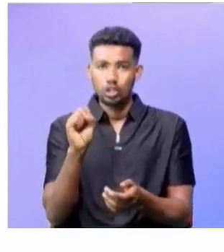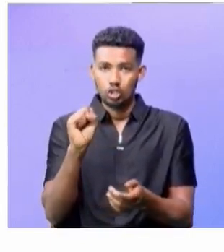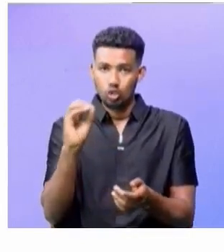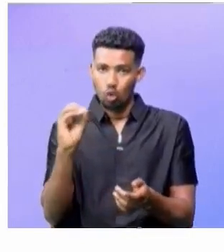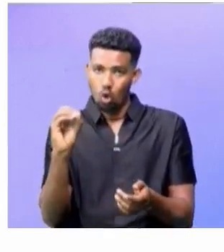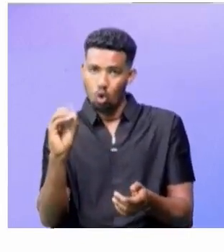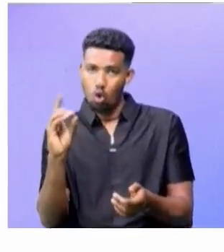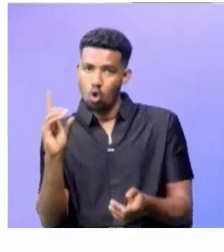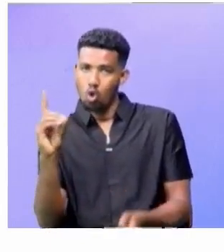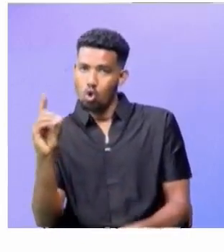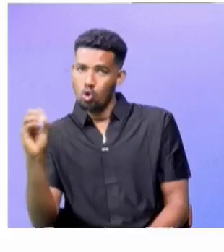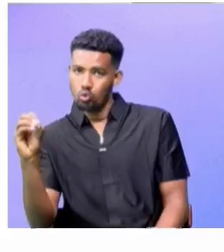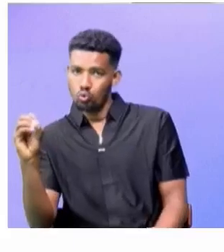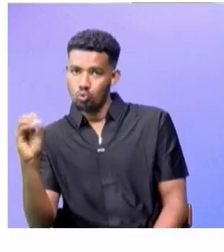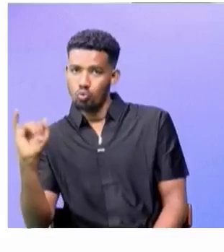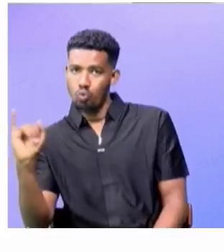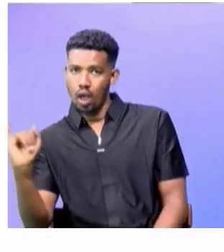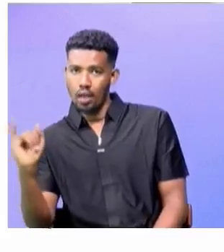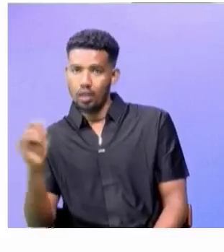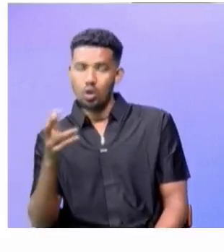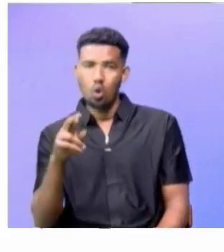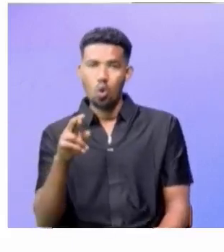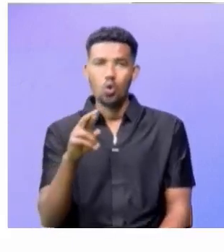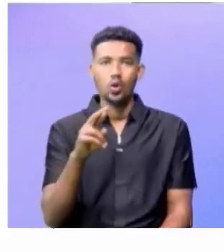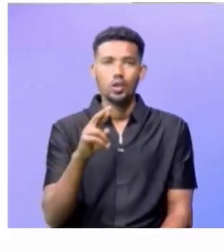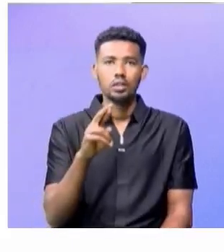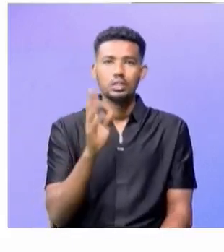or neither